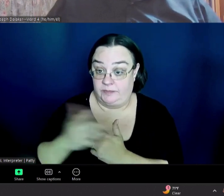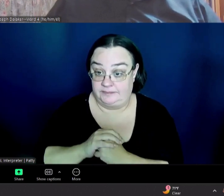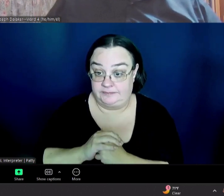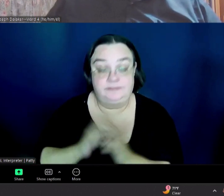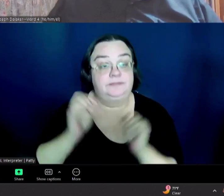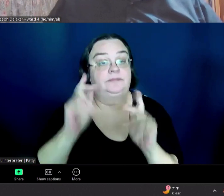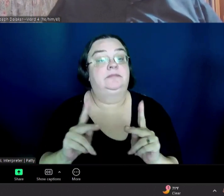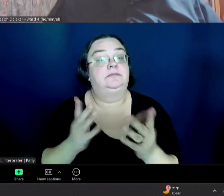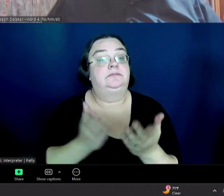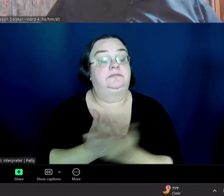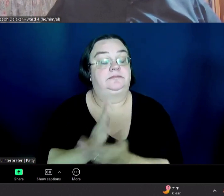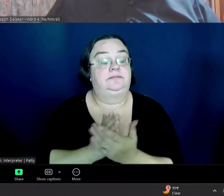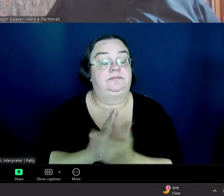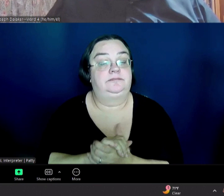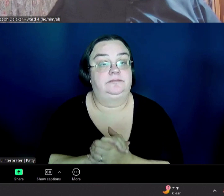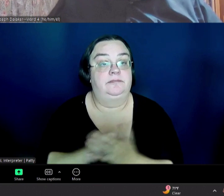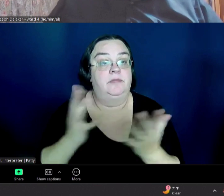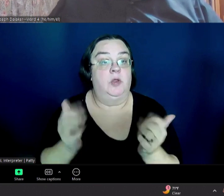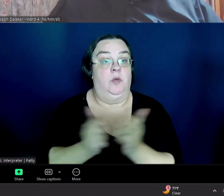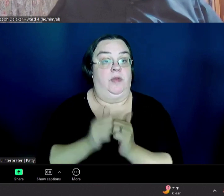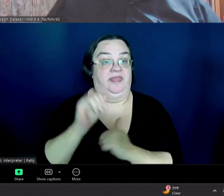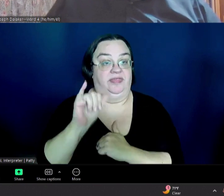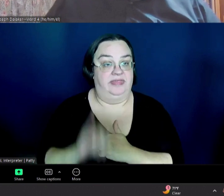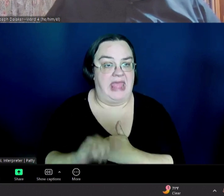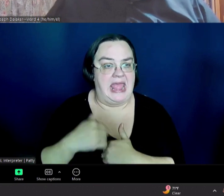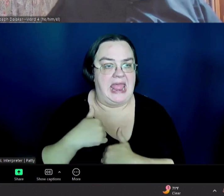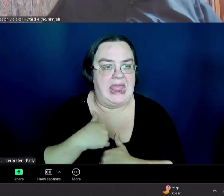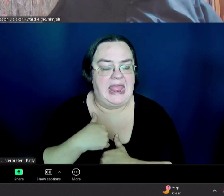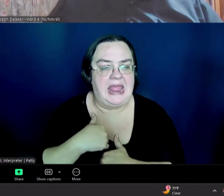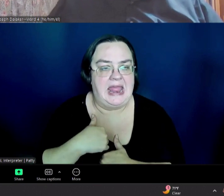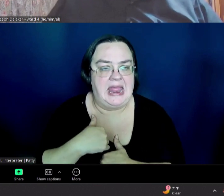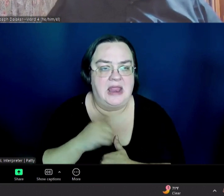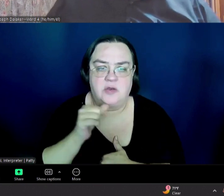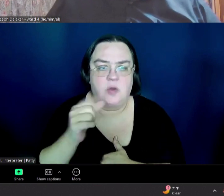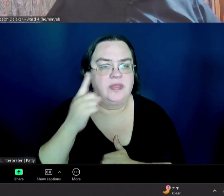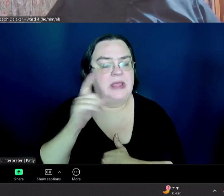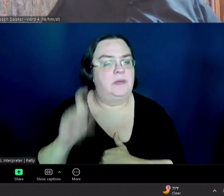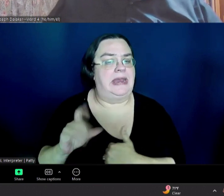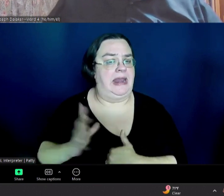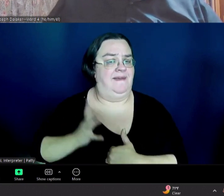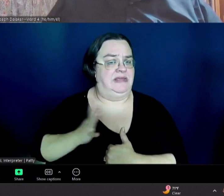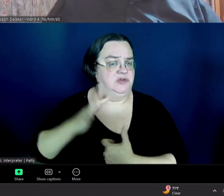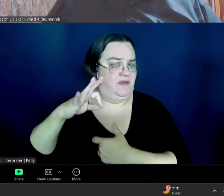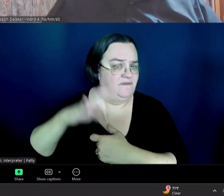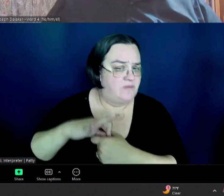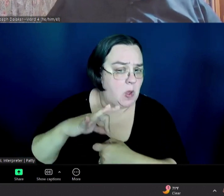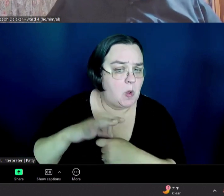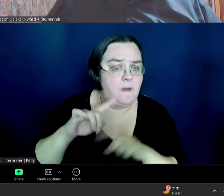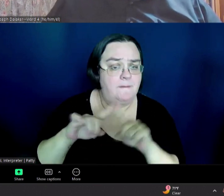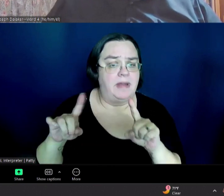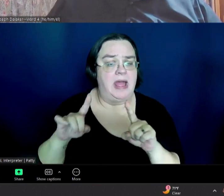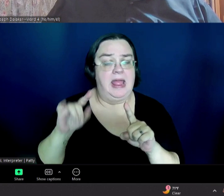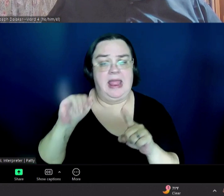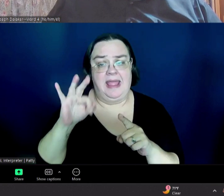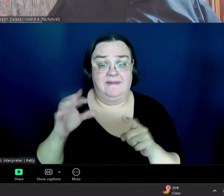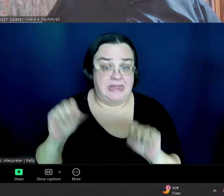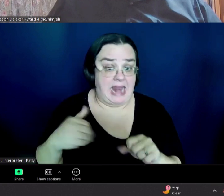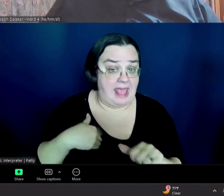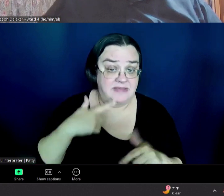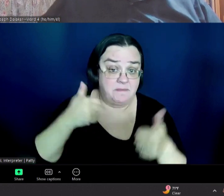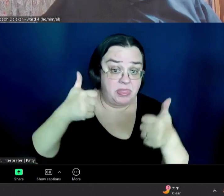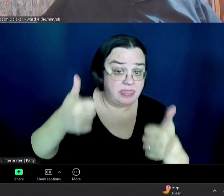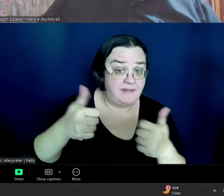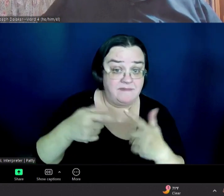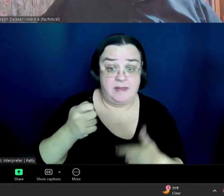All right. Well, with that, I don't know that that needs to be an official vote, but can I get some thumbs up from council if we are fine